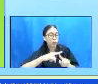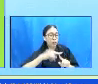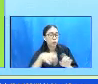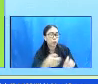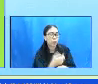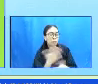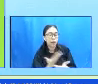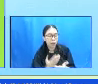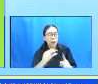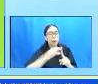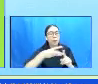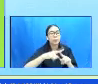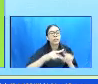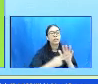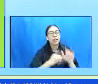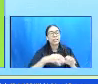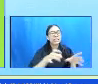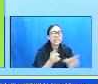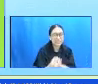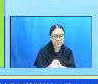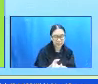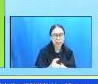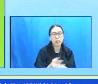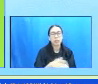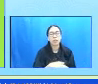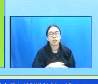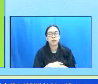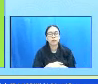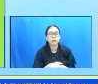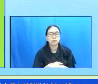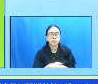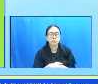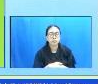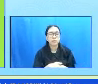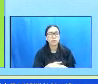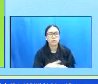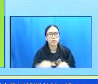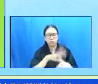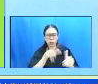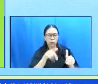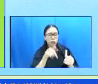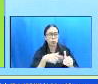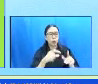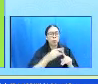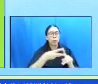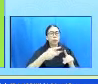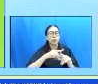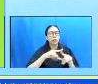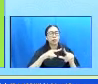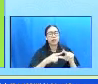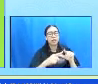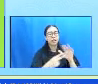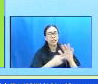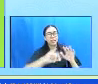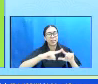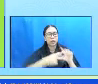themselves consist of plasma smallholders and independent smallholders. What is important to be